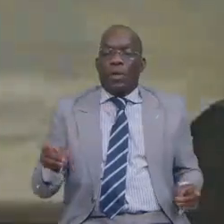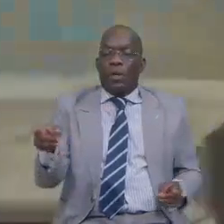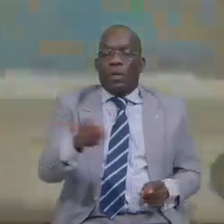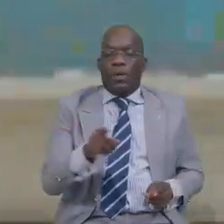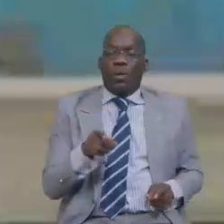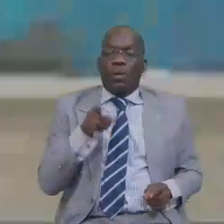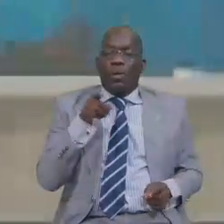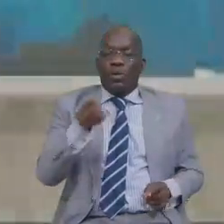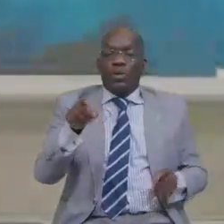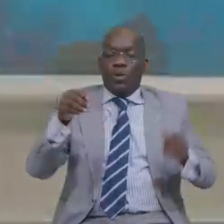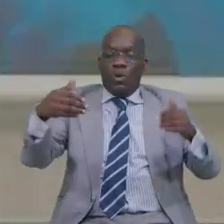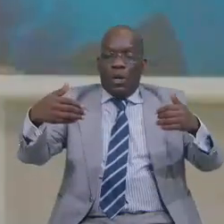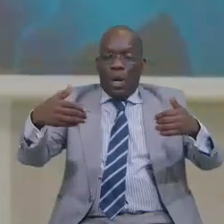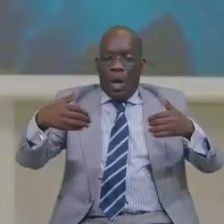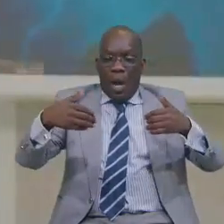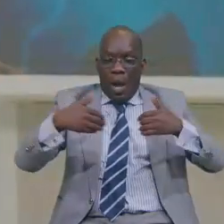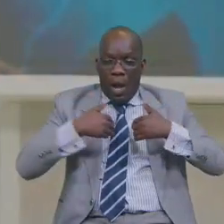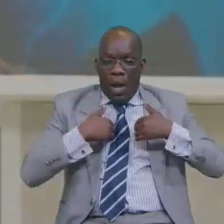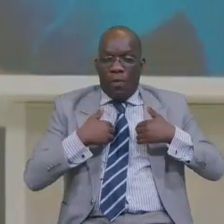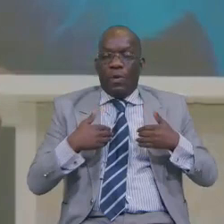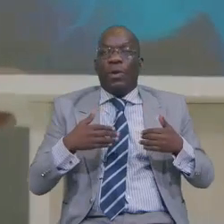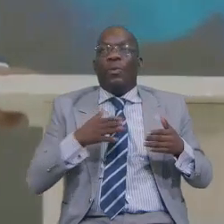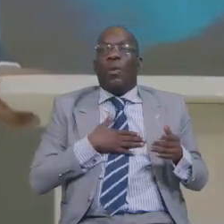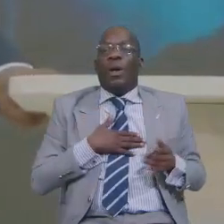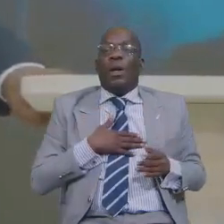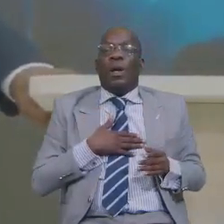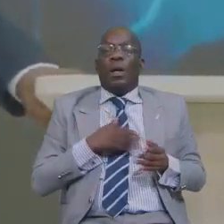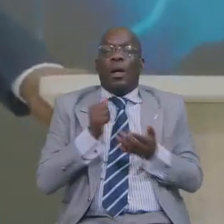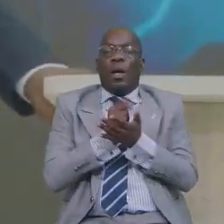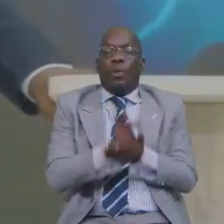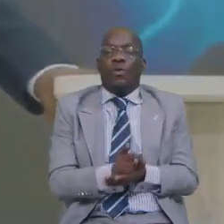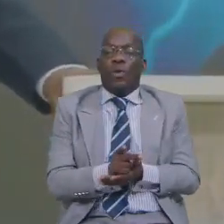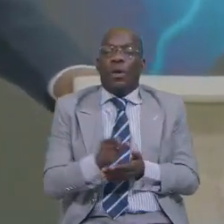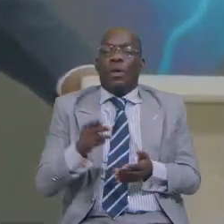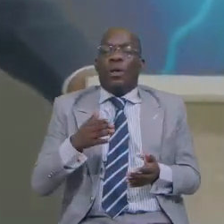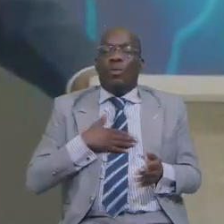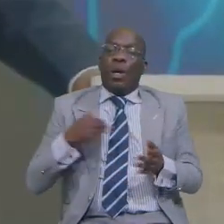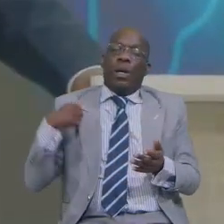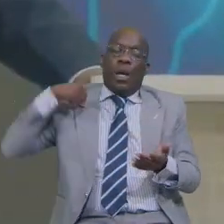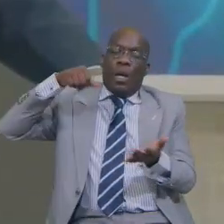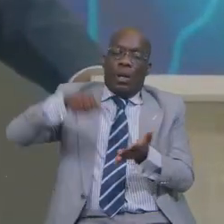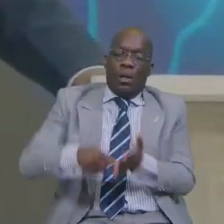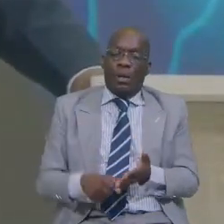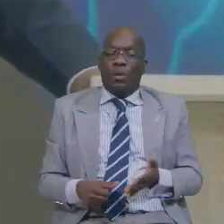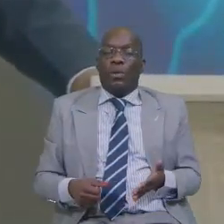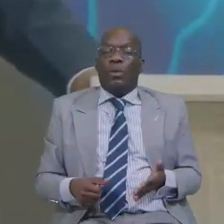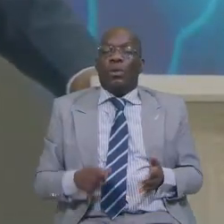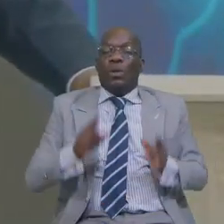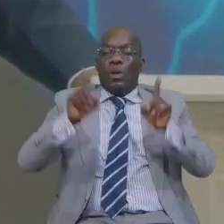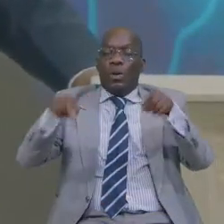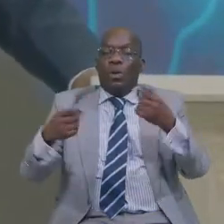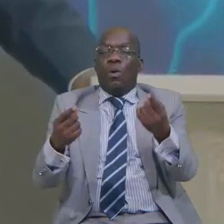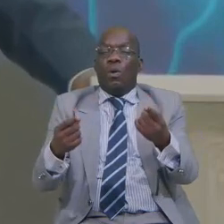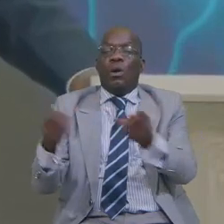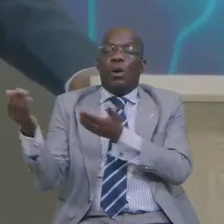have my approval, my appointment. Go bring out the children of